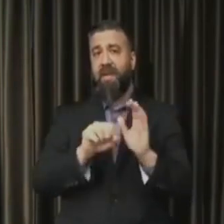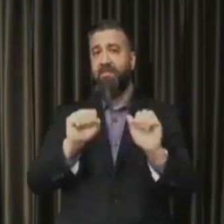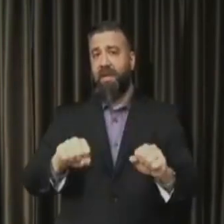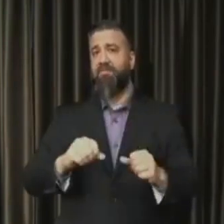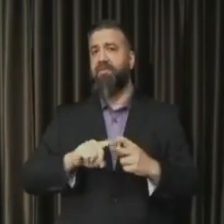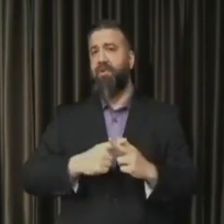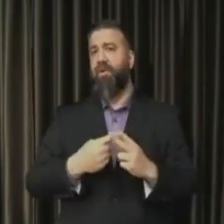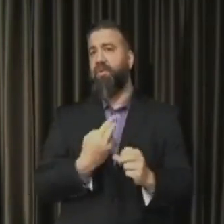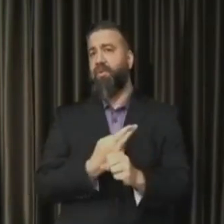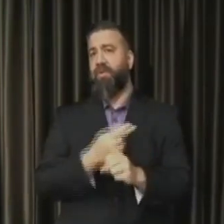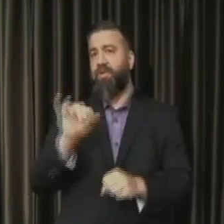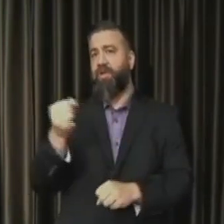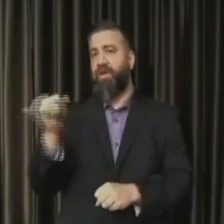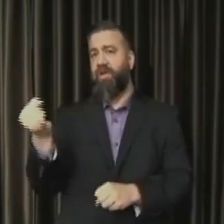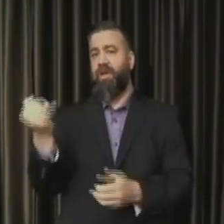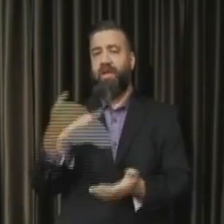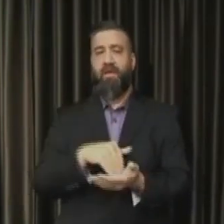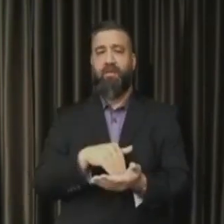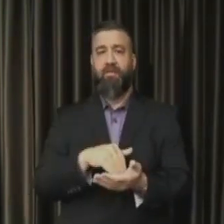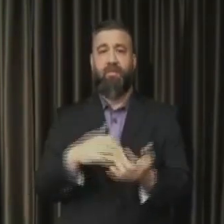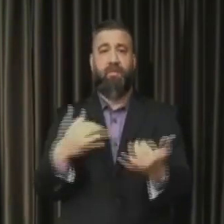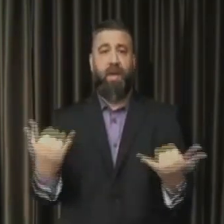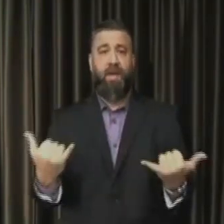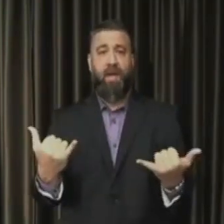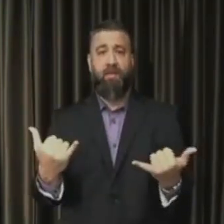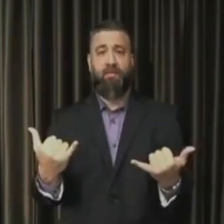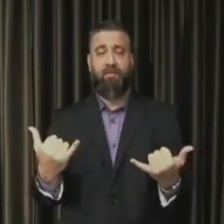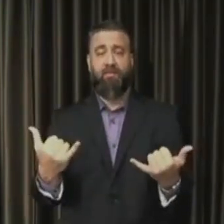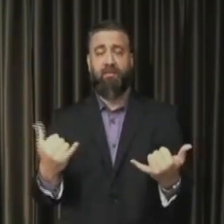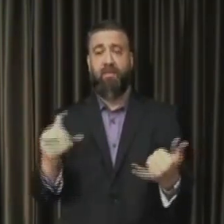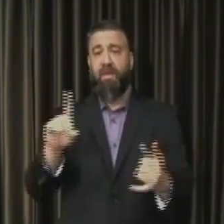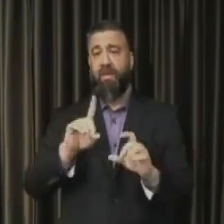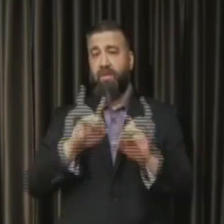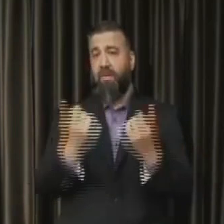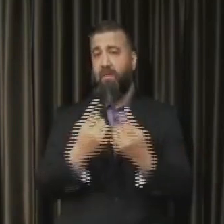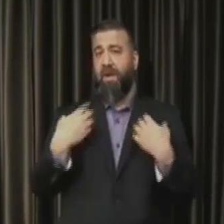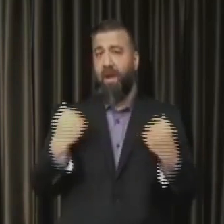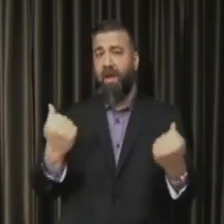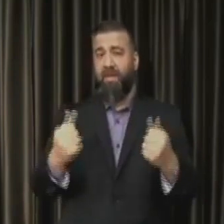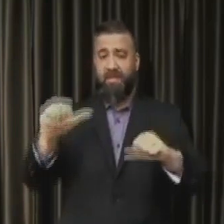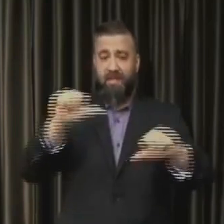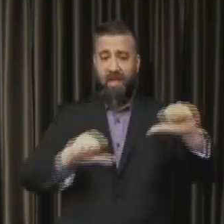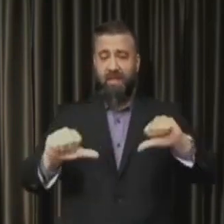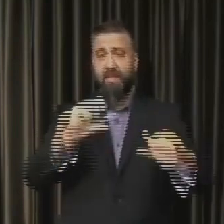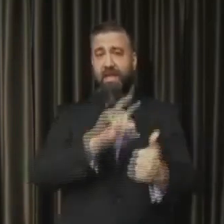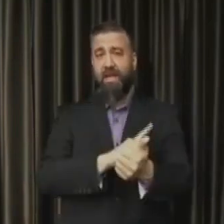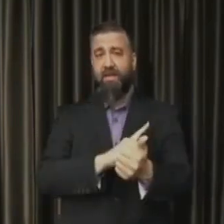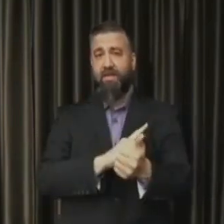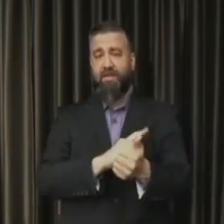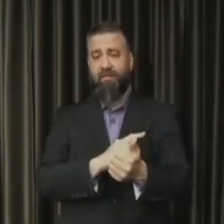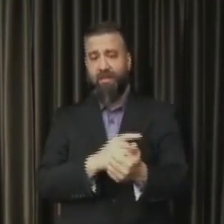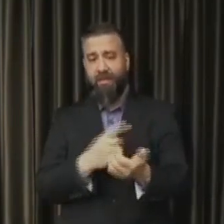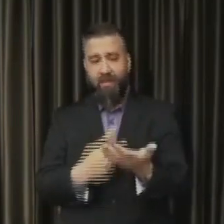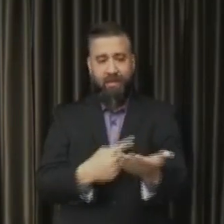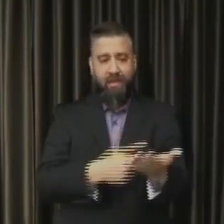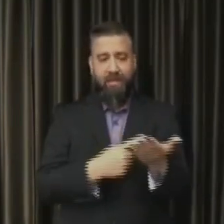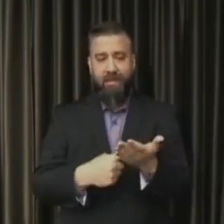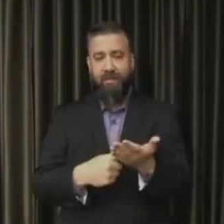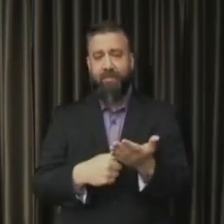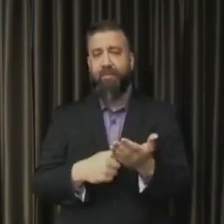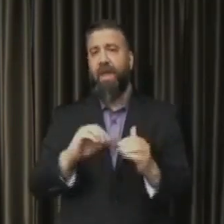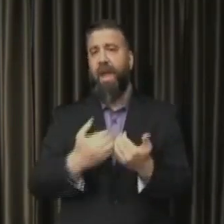again. At this point, our experts in the Department of Health are reviewing those announcements and making plans how they will use 1,700